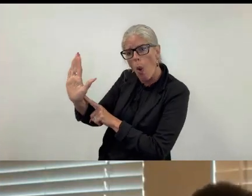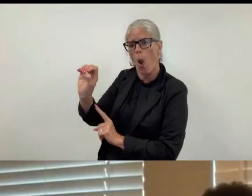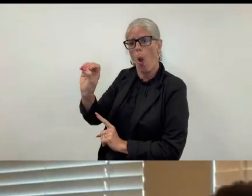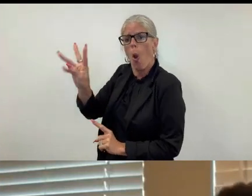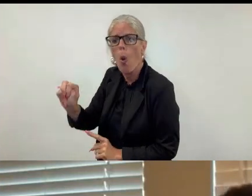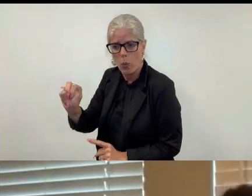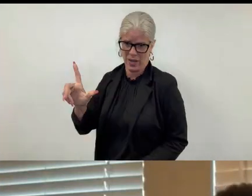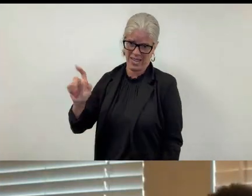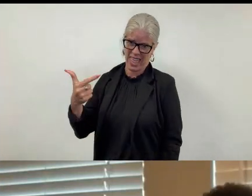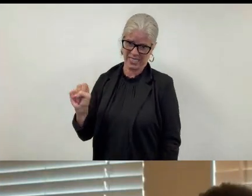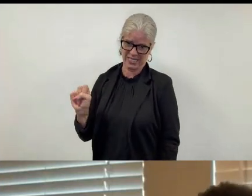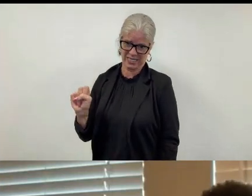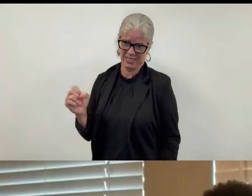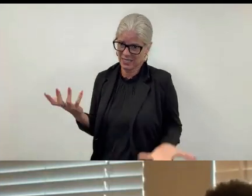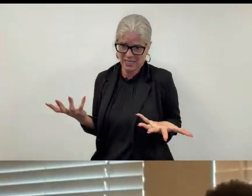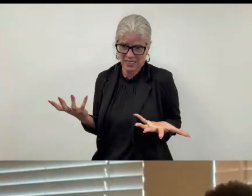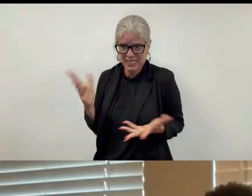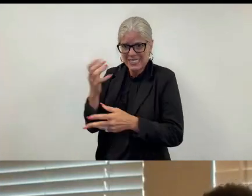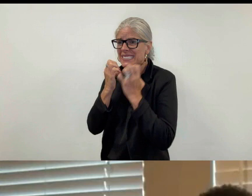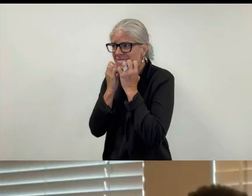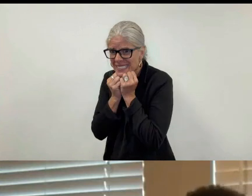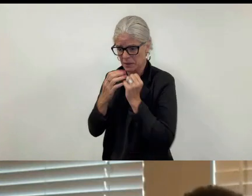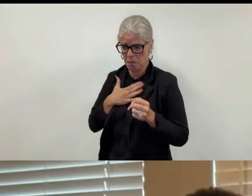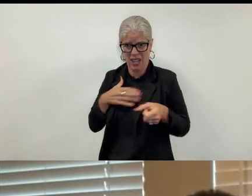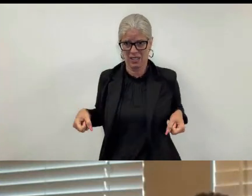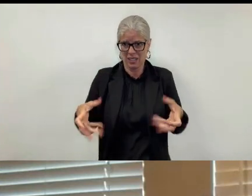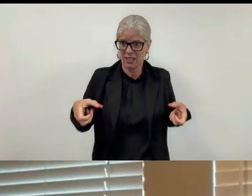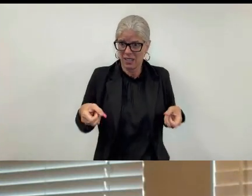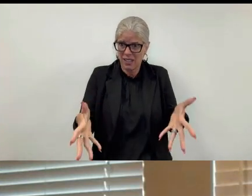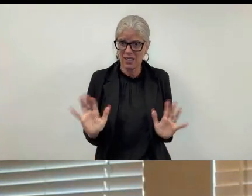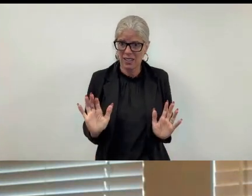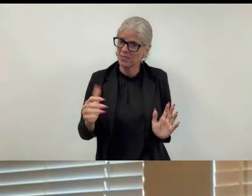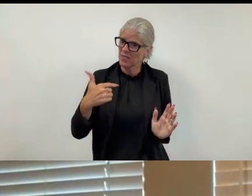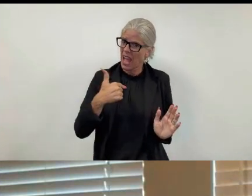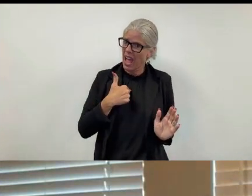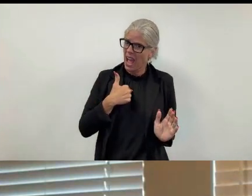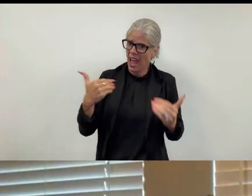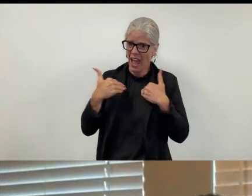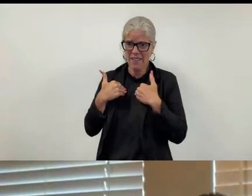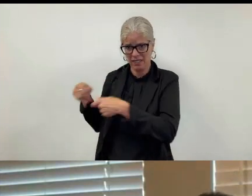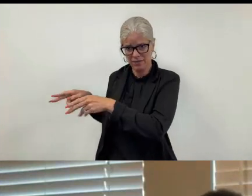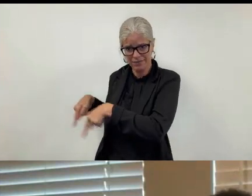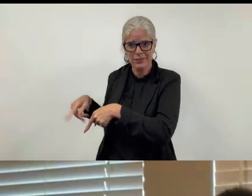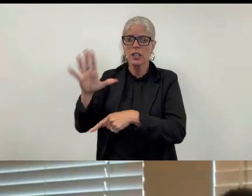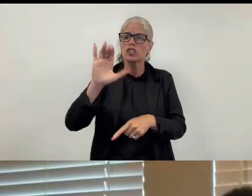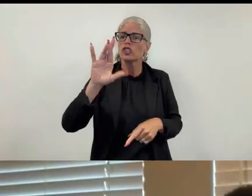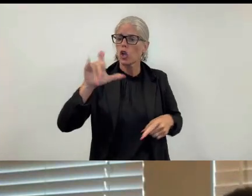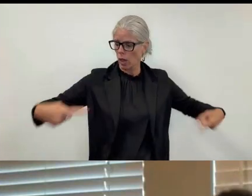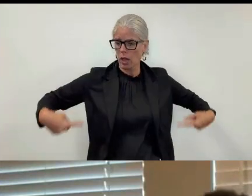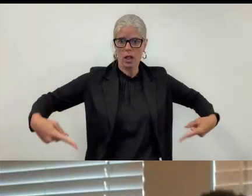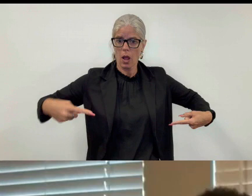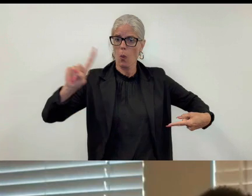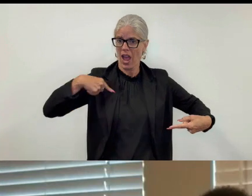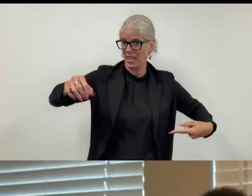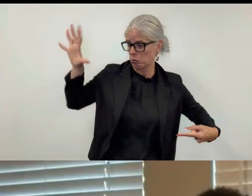mobility device as if it were your own legs. And I actually have an image with a circle that instructs them where to pick up